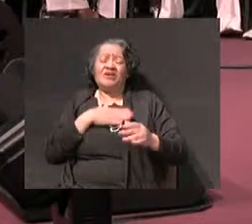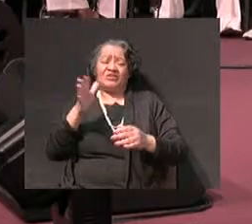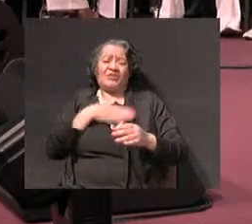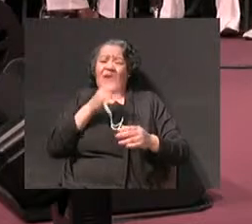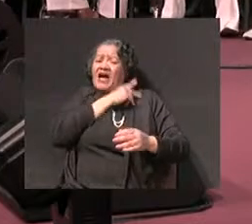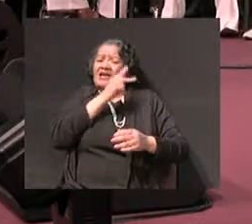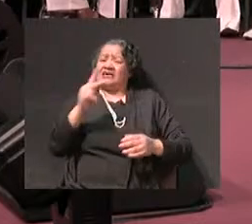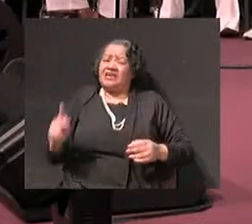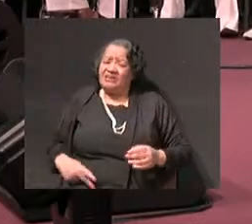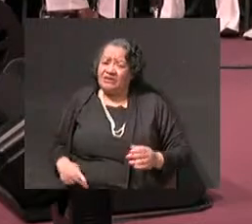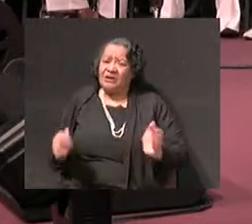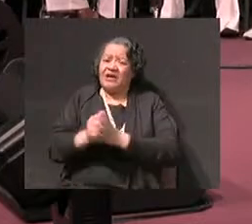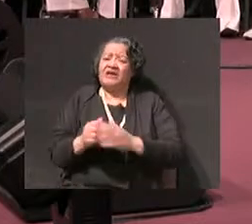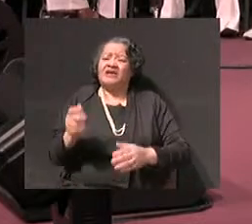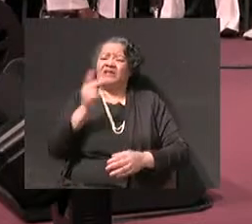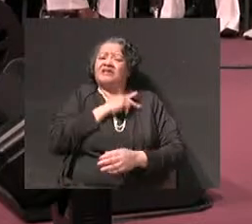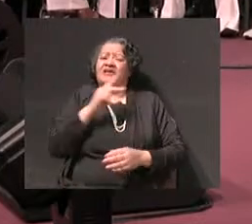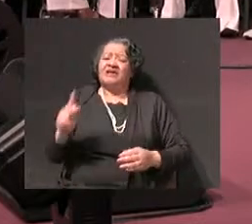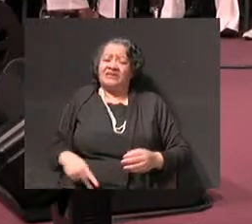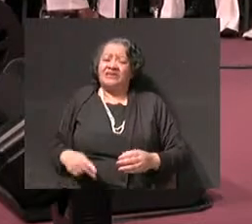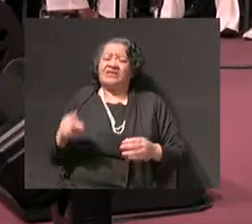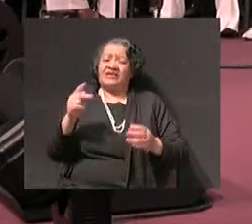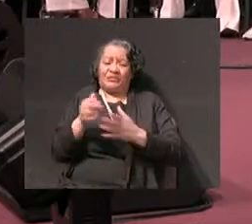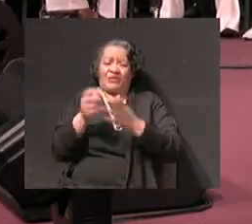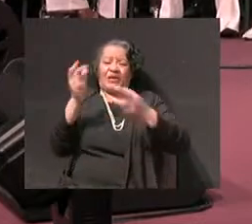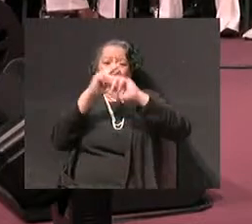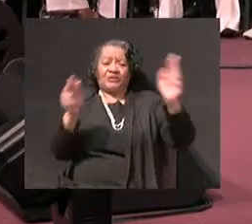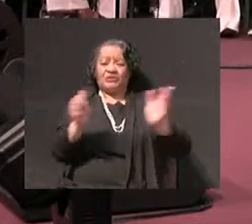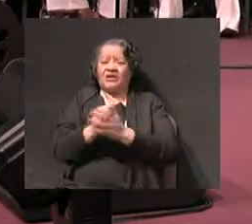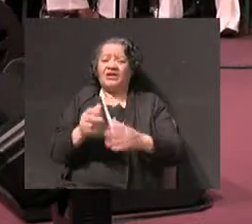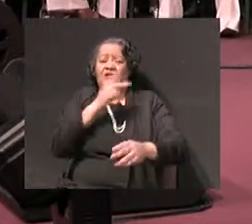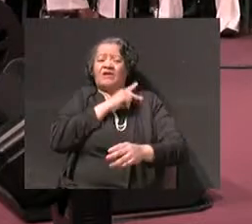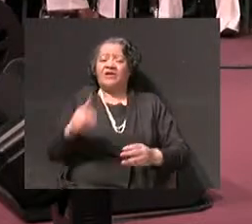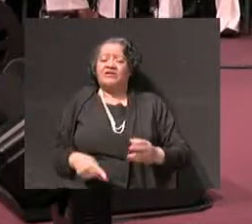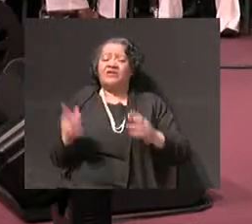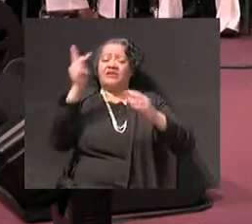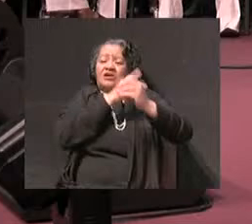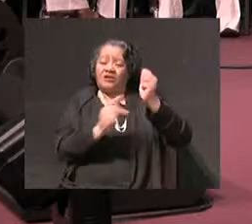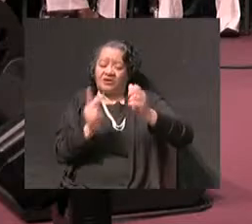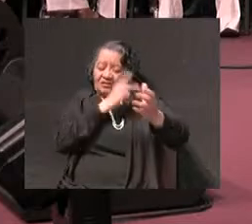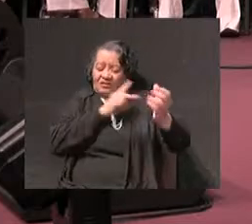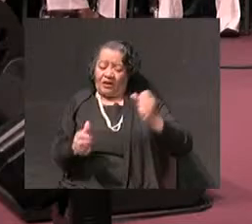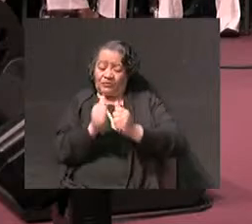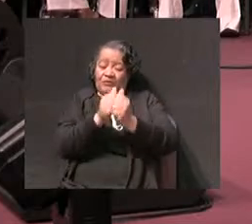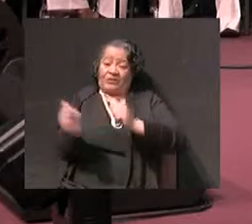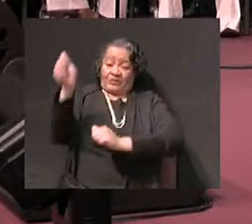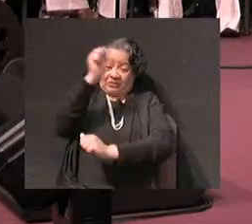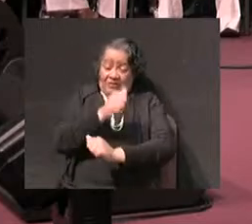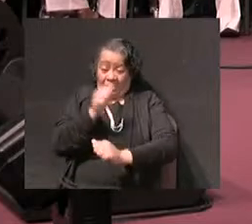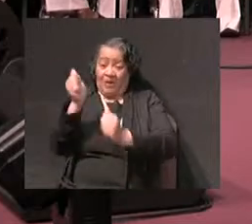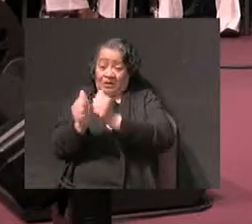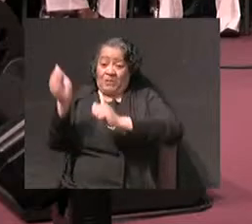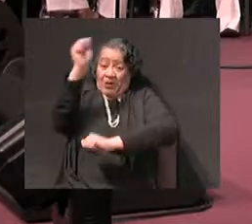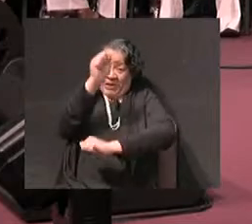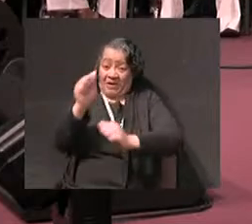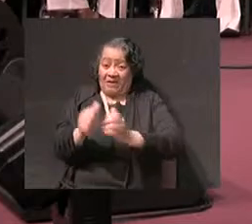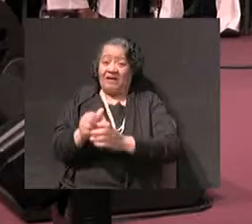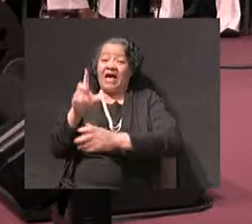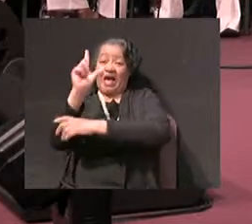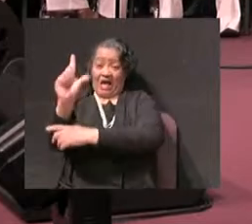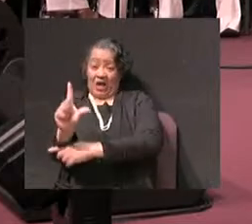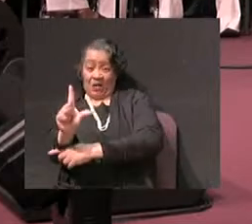keeper. He's the kinsman redeemer. He's the King of Kings. Can I preach?